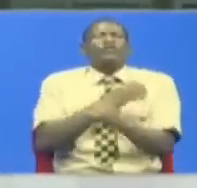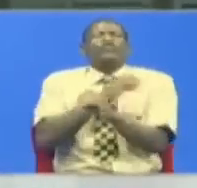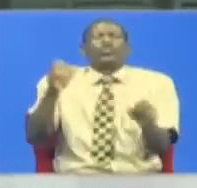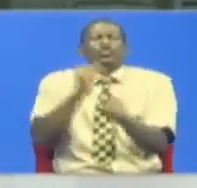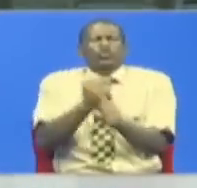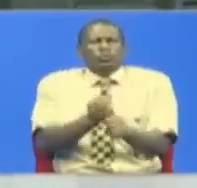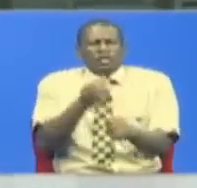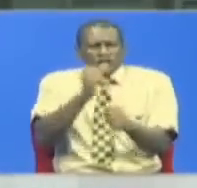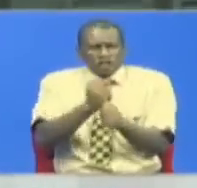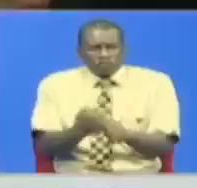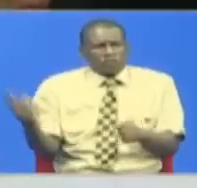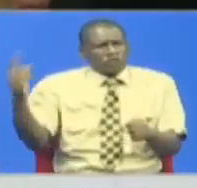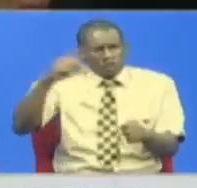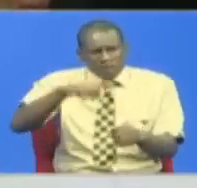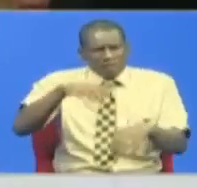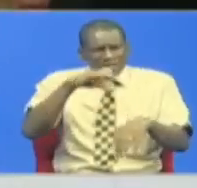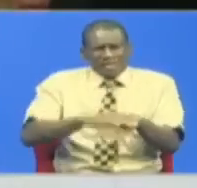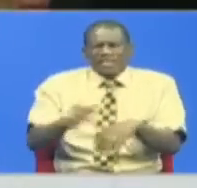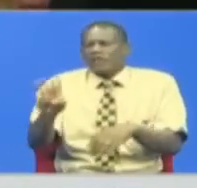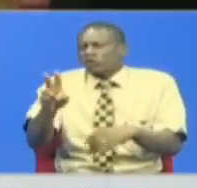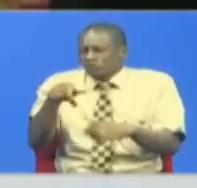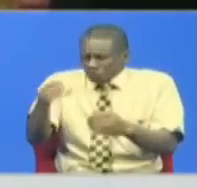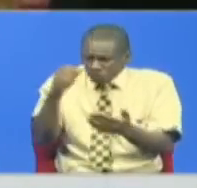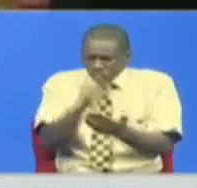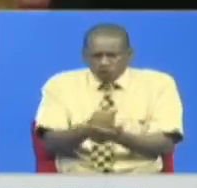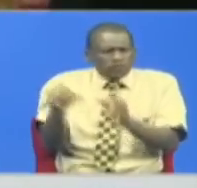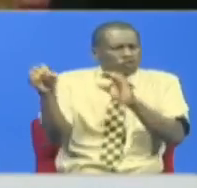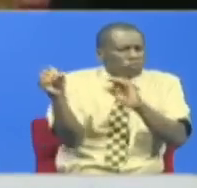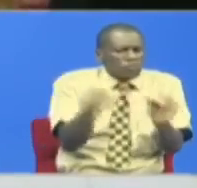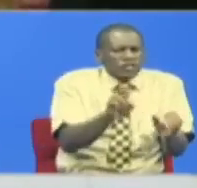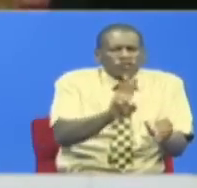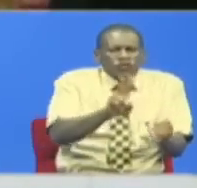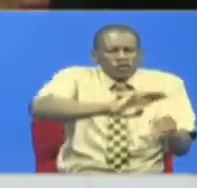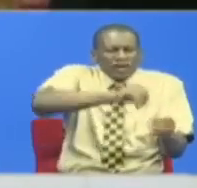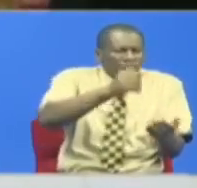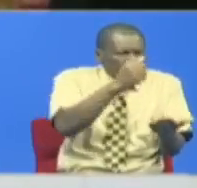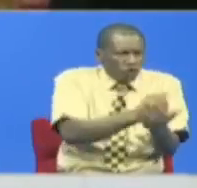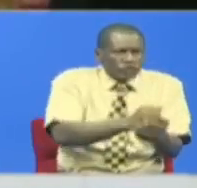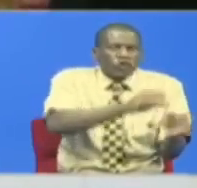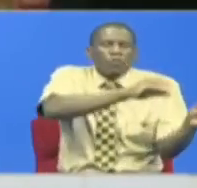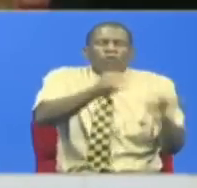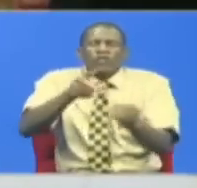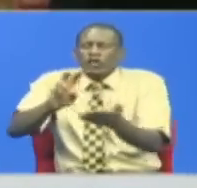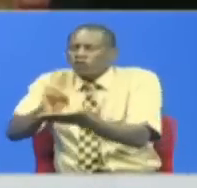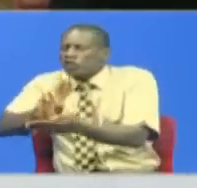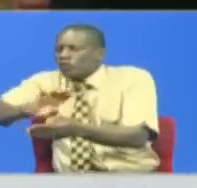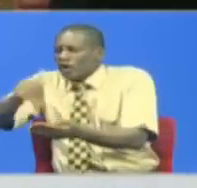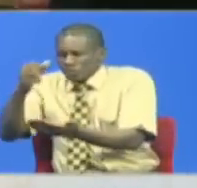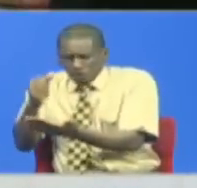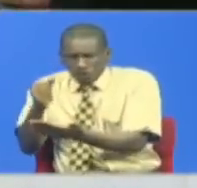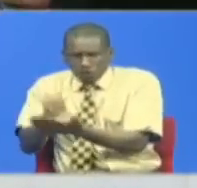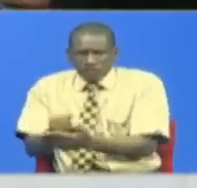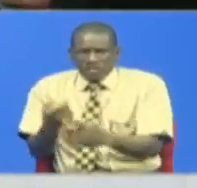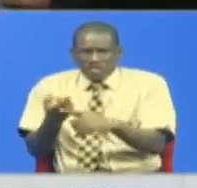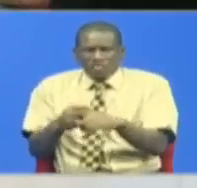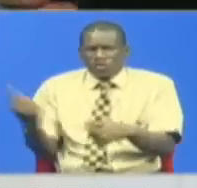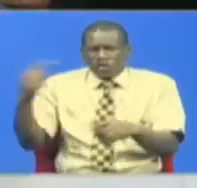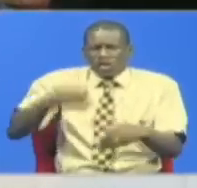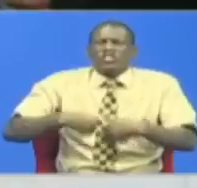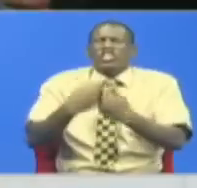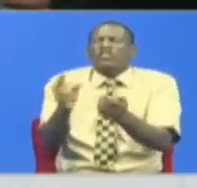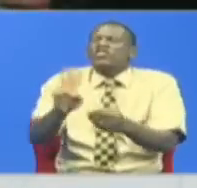job is to come and collect a voucher from this office, take it to that office, take it to that office, take it to that office, then come and give you the voucher, and